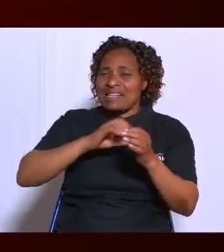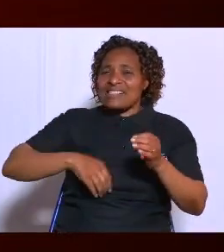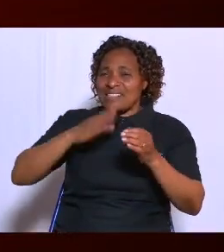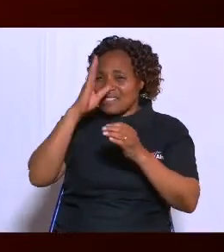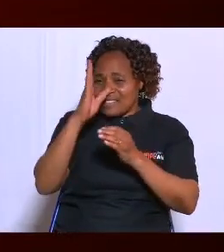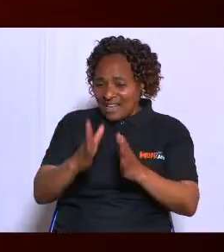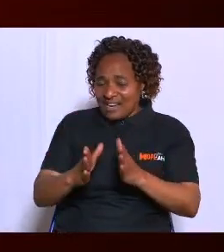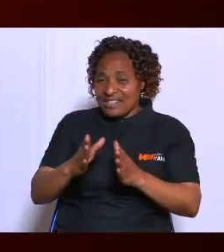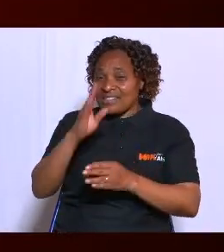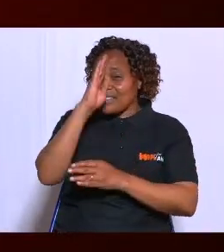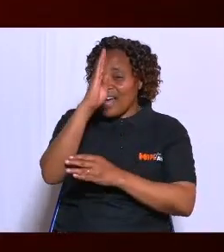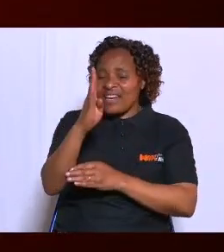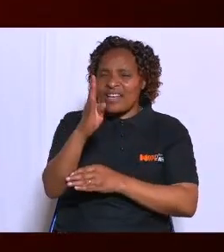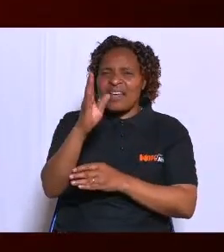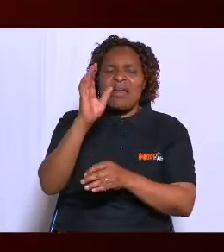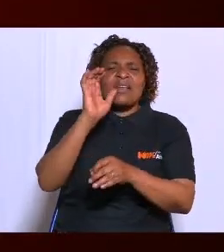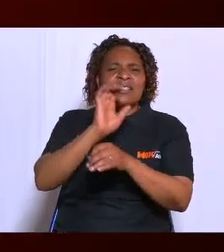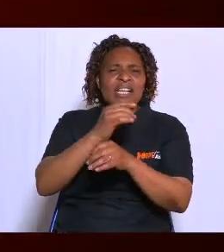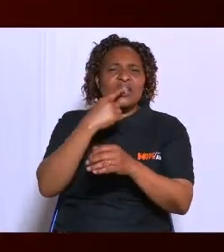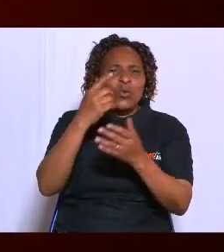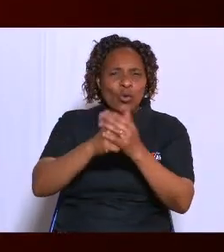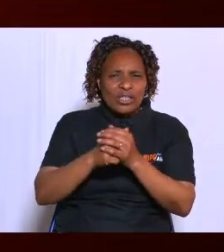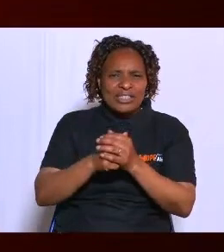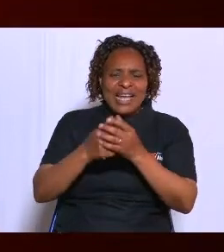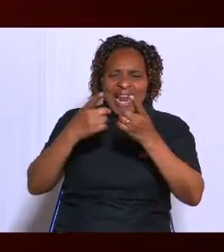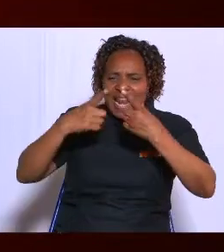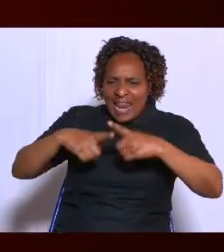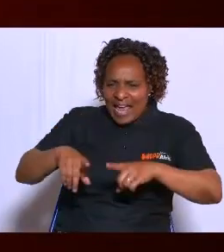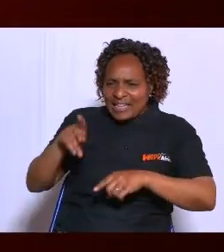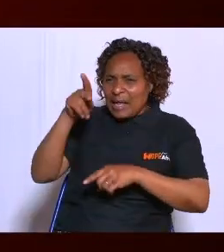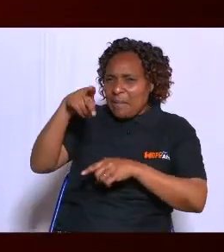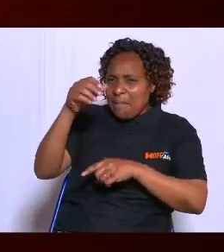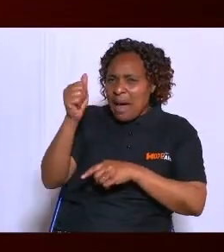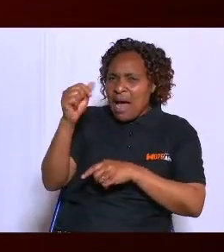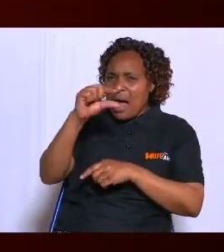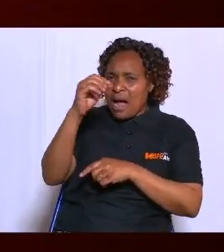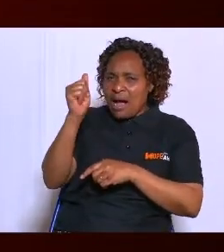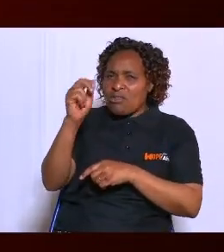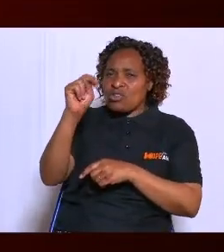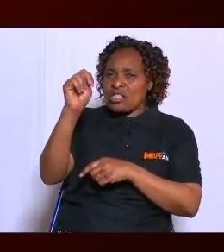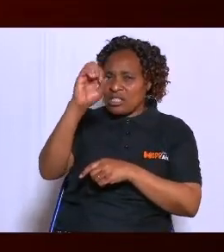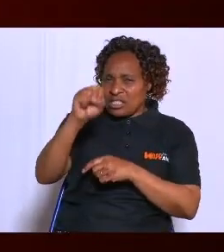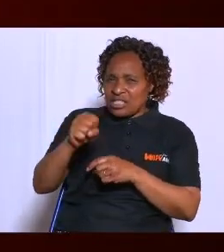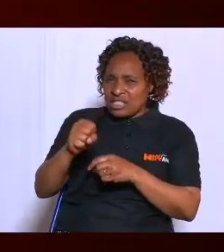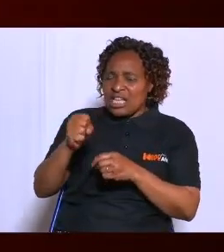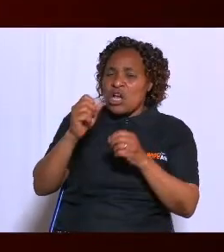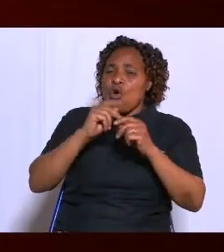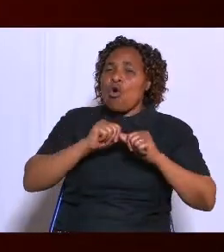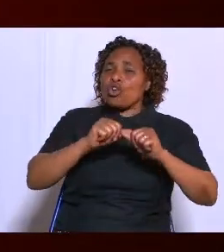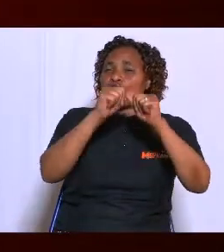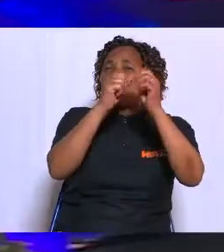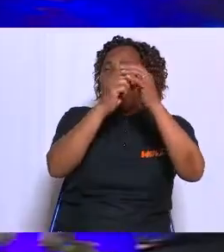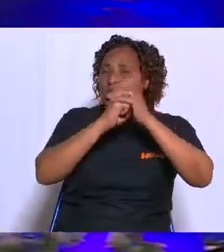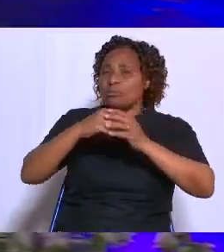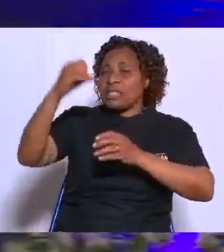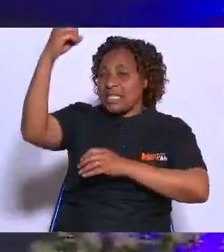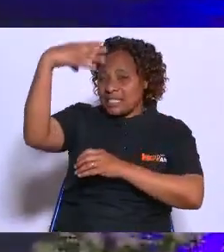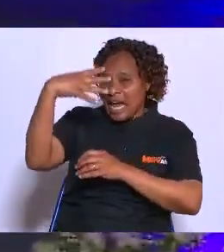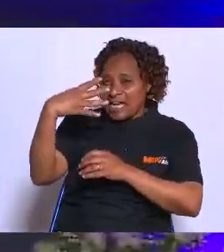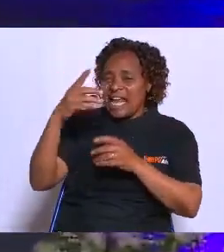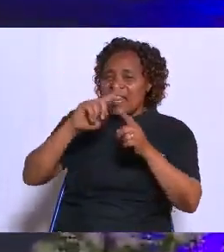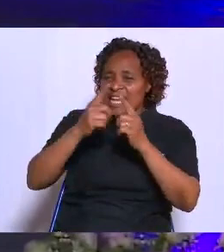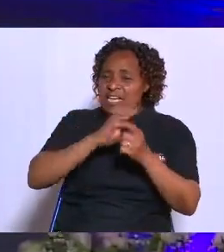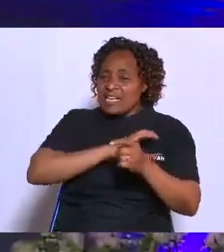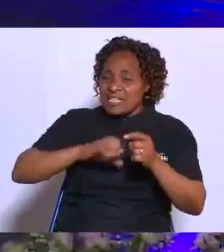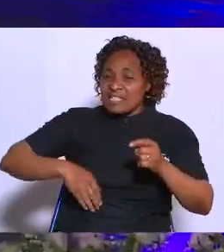what does the church say it says let the pagans keep their worship of the son and let Christians then unite